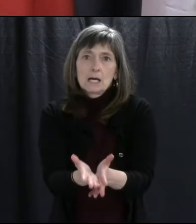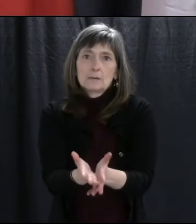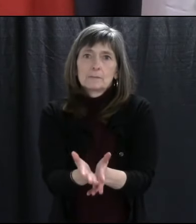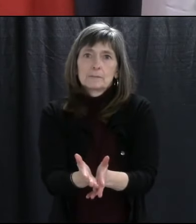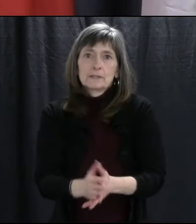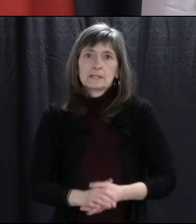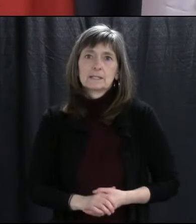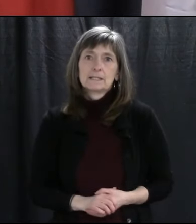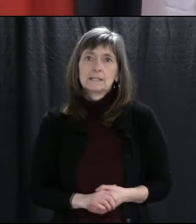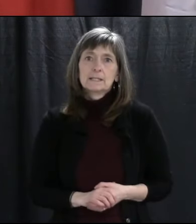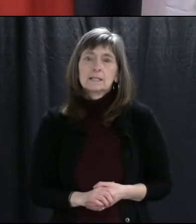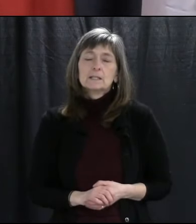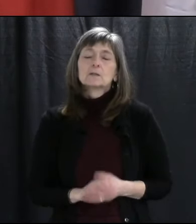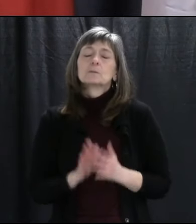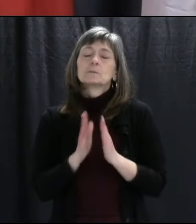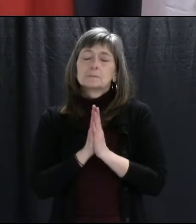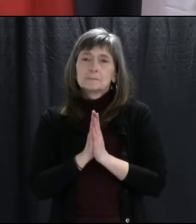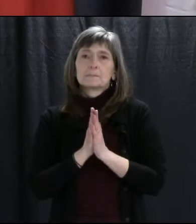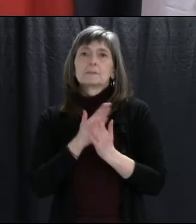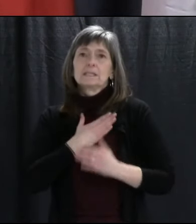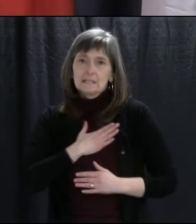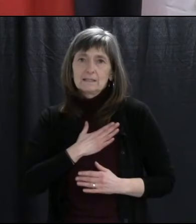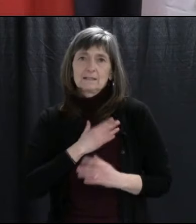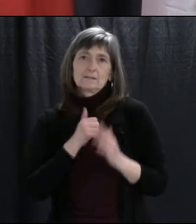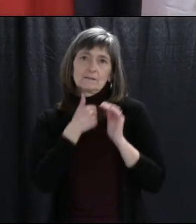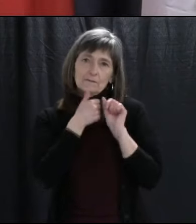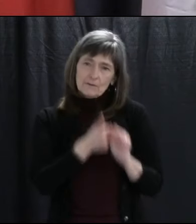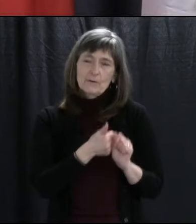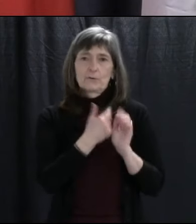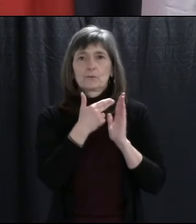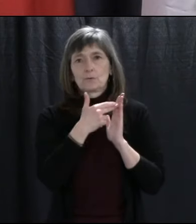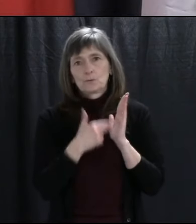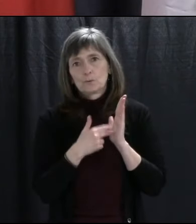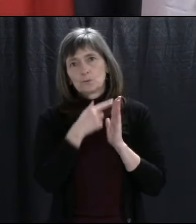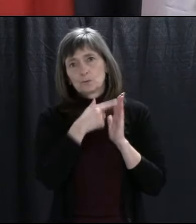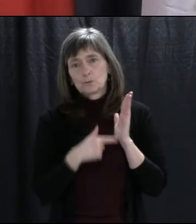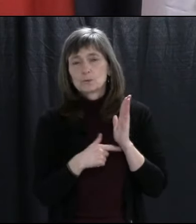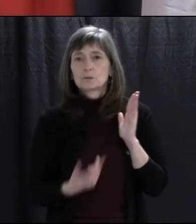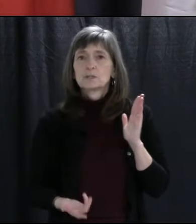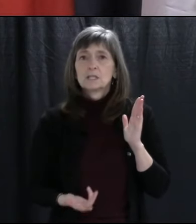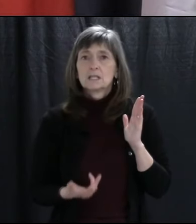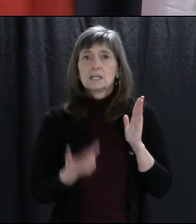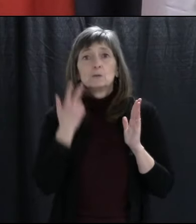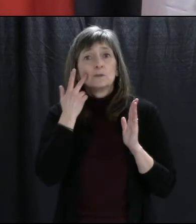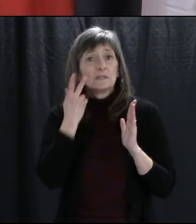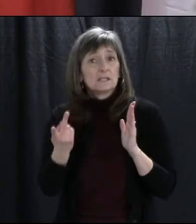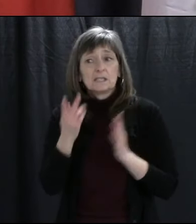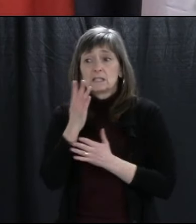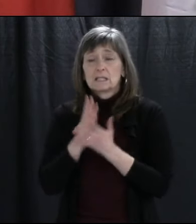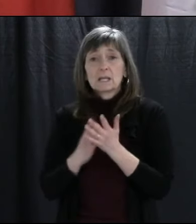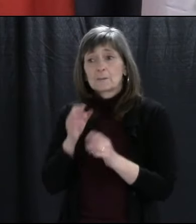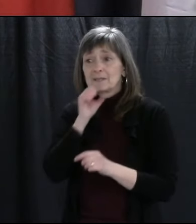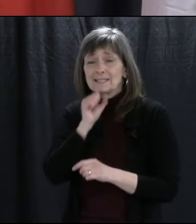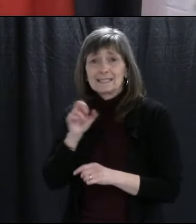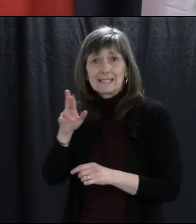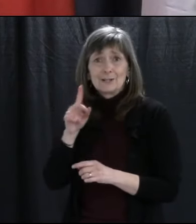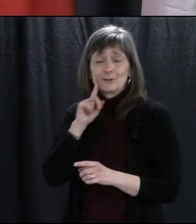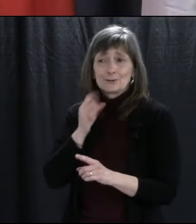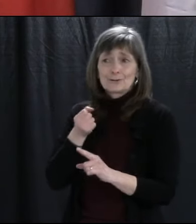ask you to continue to abide by these guidelines. We see the impact of some of the most vulnerable in our society, our